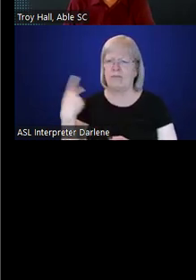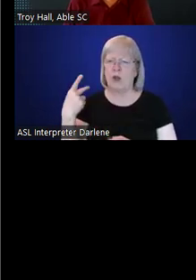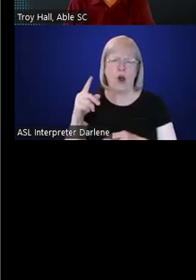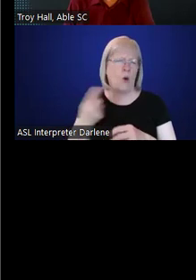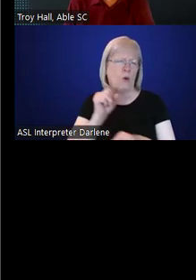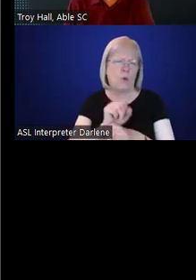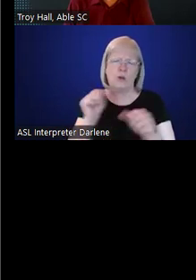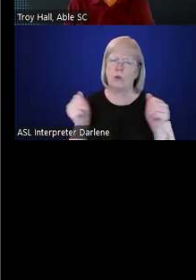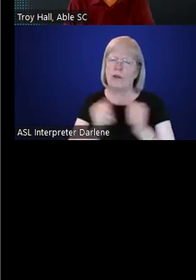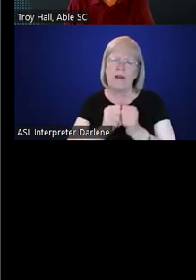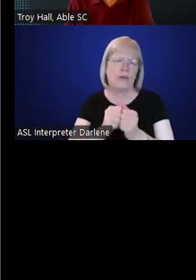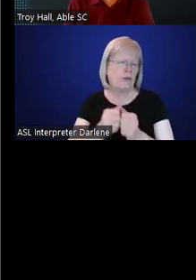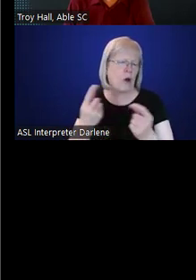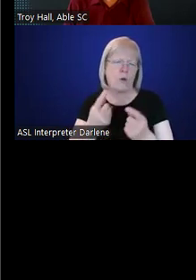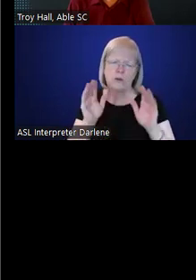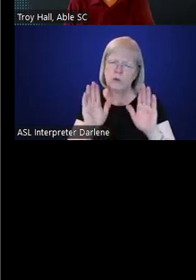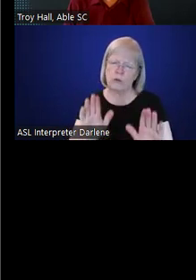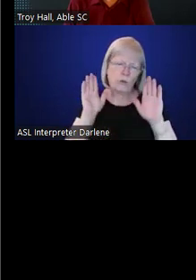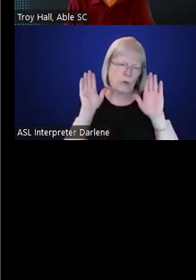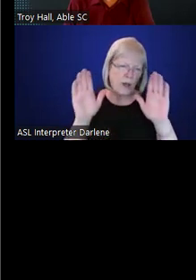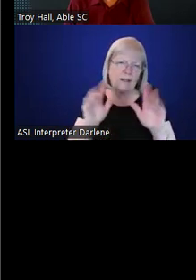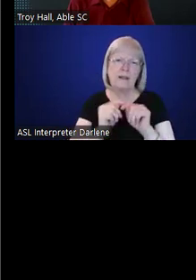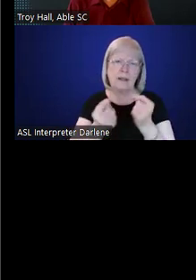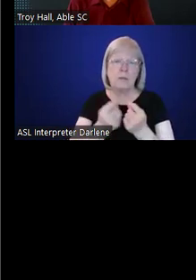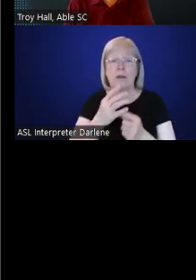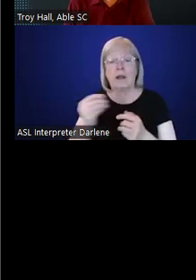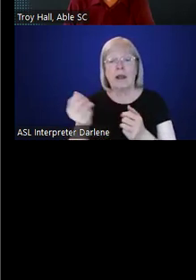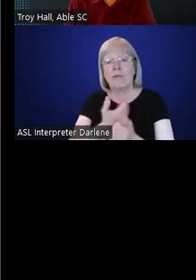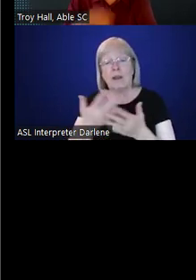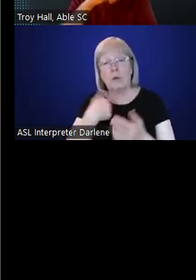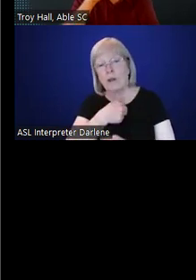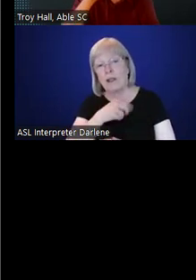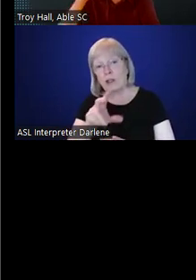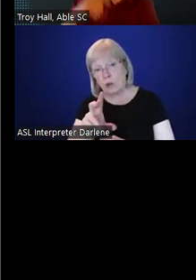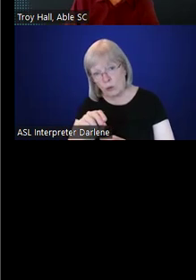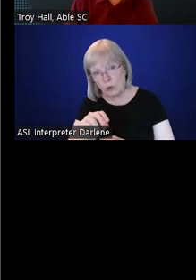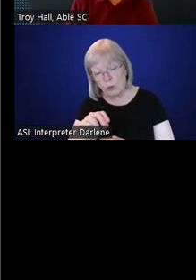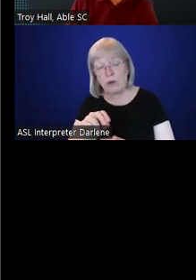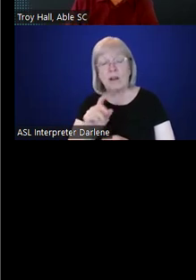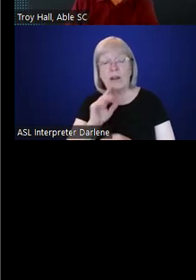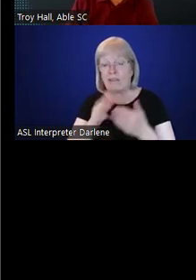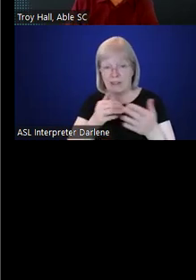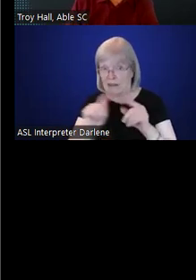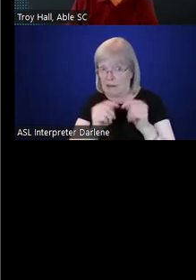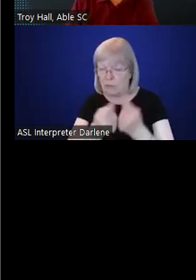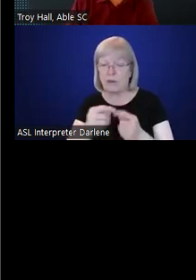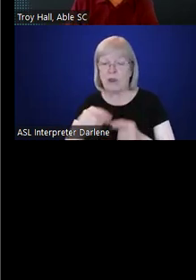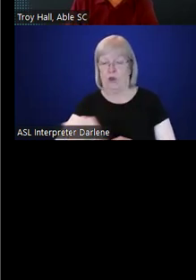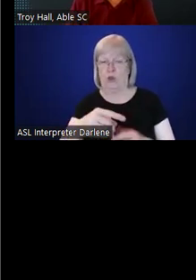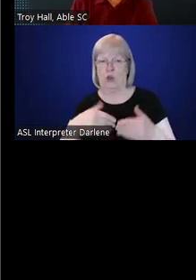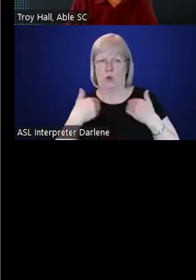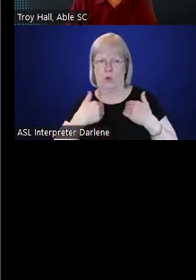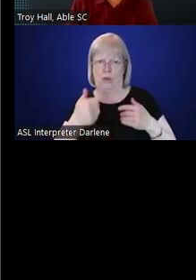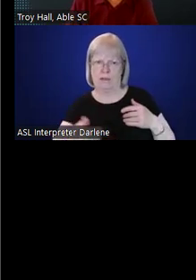team, but everything we do, even when we're working as a team, is led with the youth, and they're part of all of our decisions,